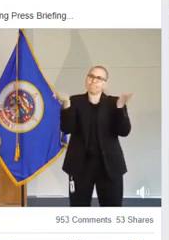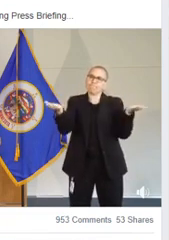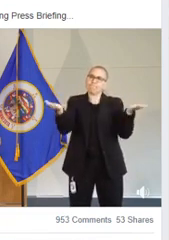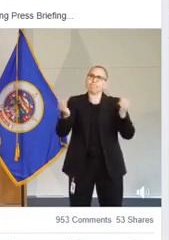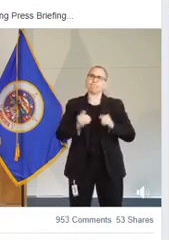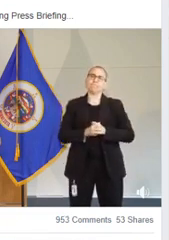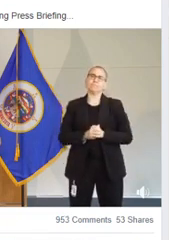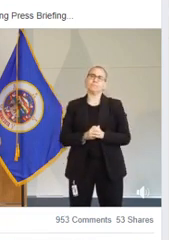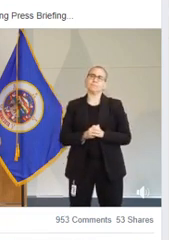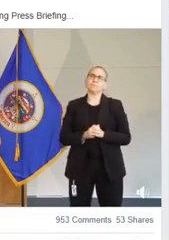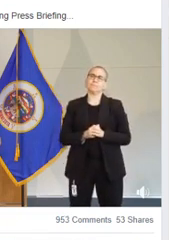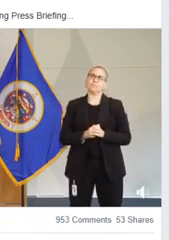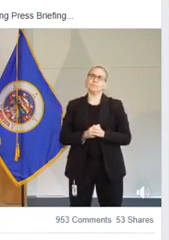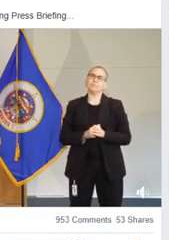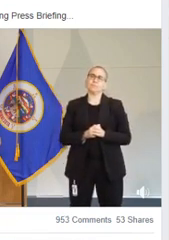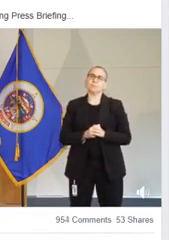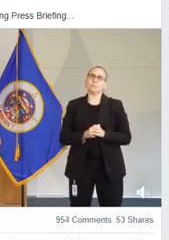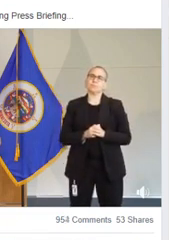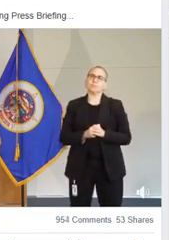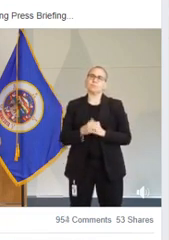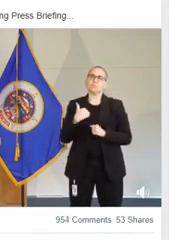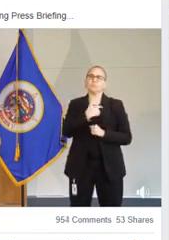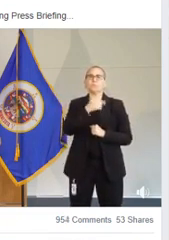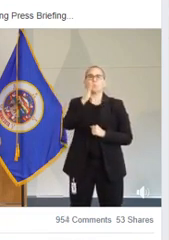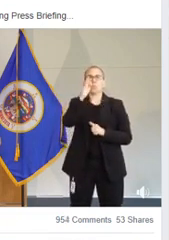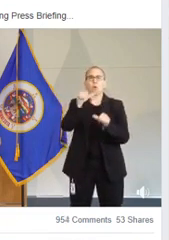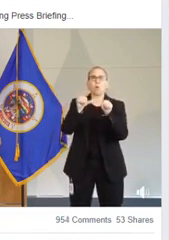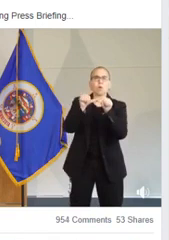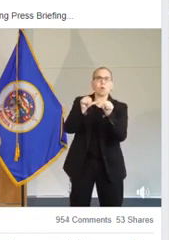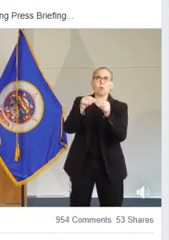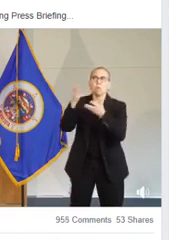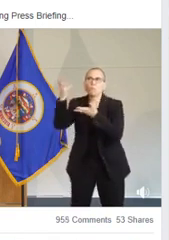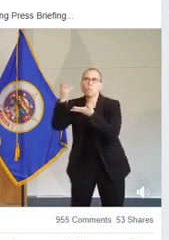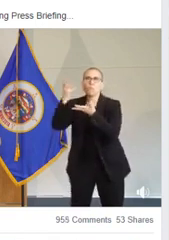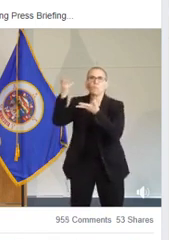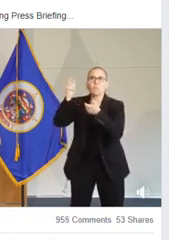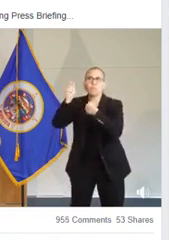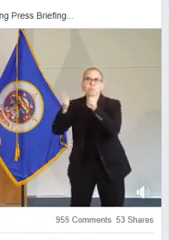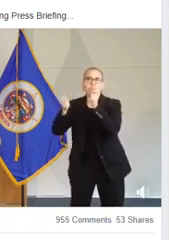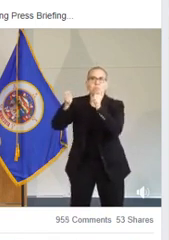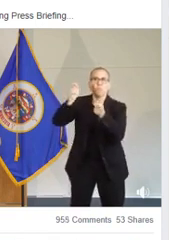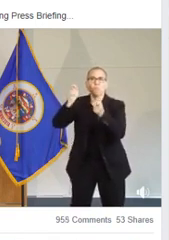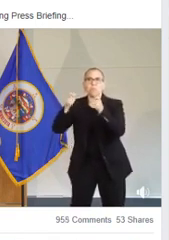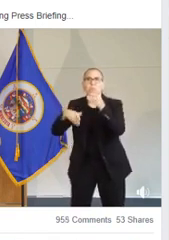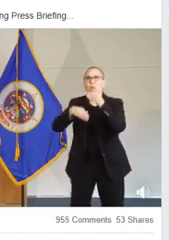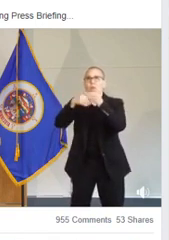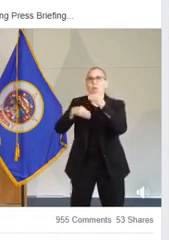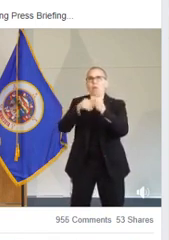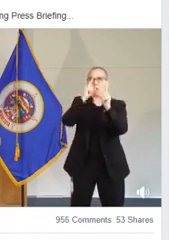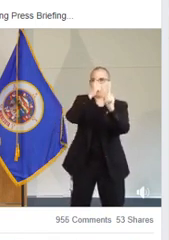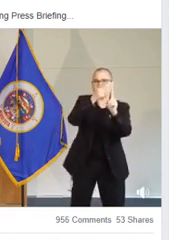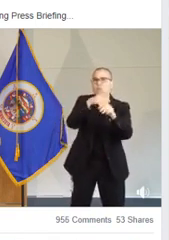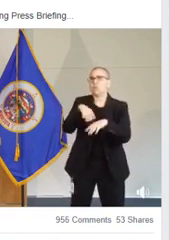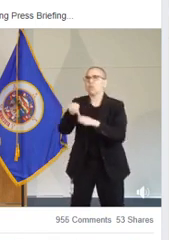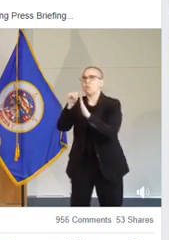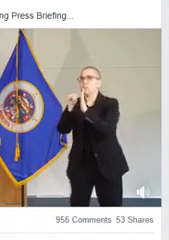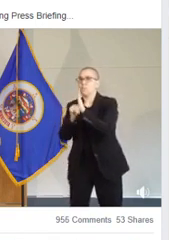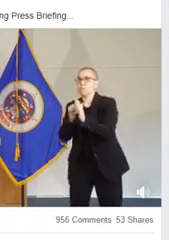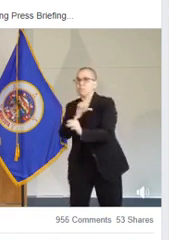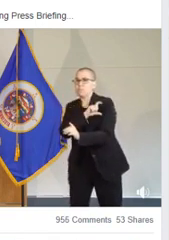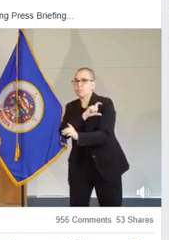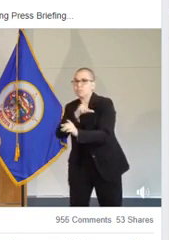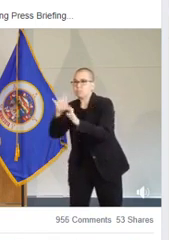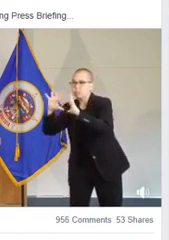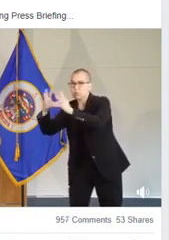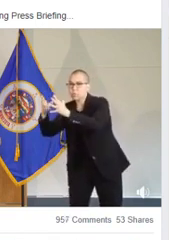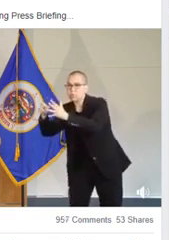we'll conduct follow-on missions again in support of the Minnesota State Patrol and the Department of Public Safety. So at this time, I'd